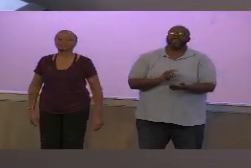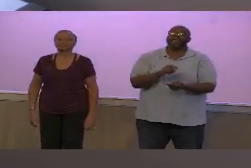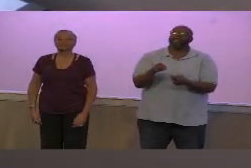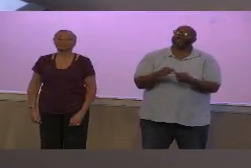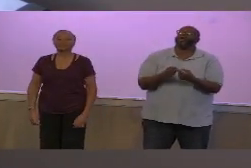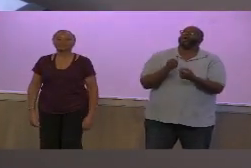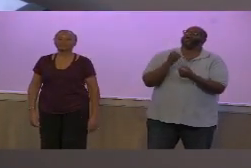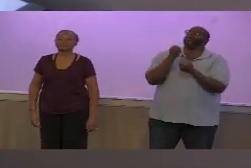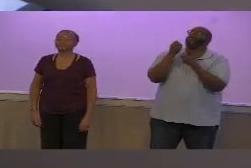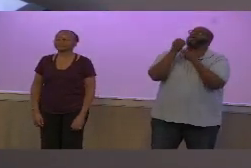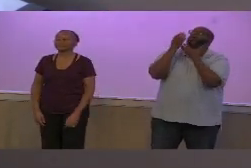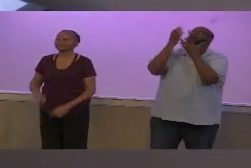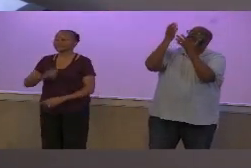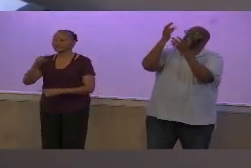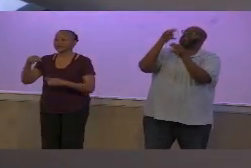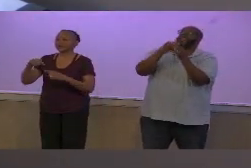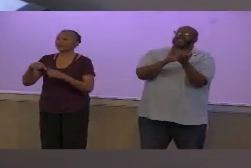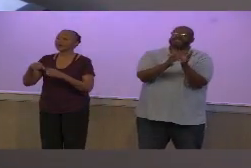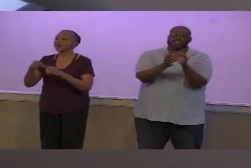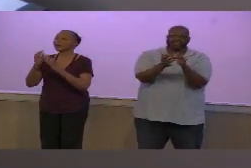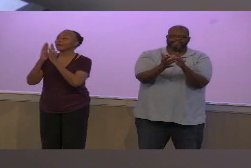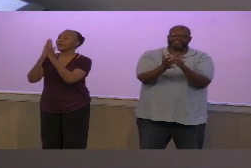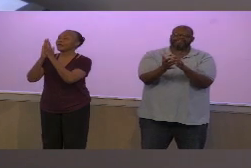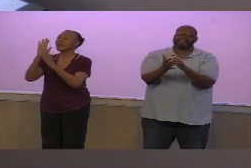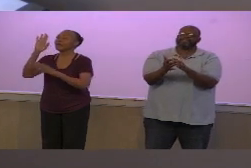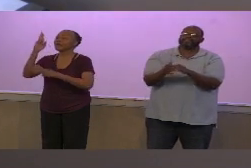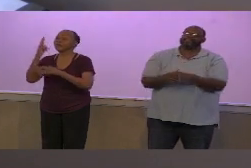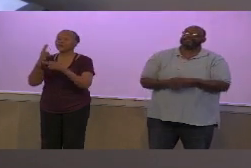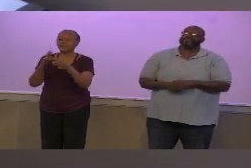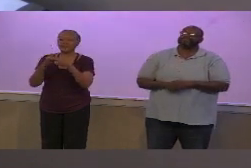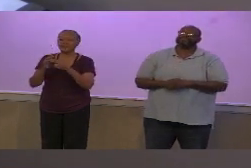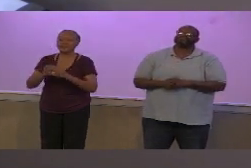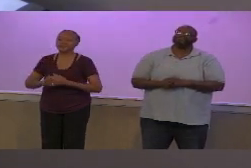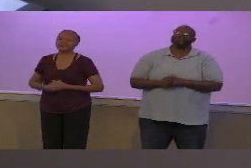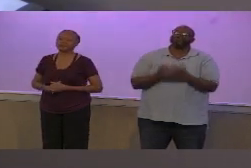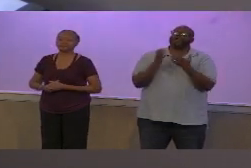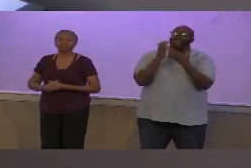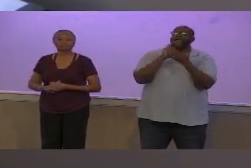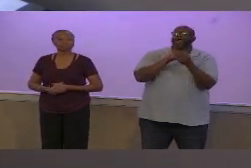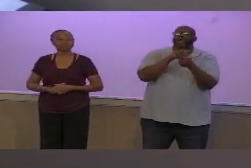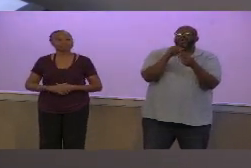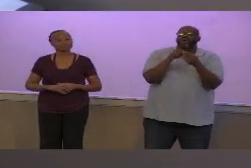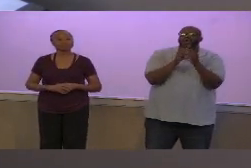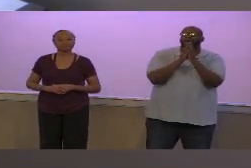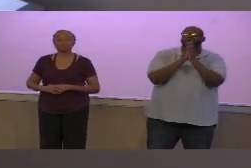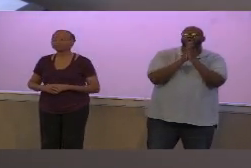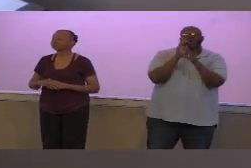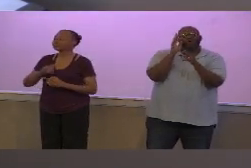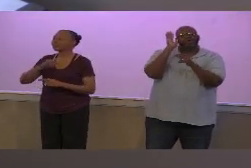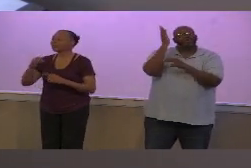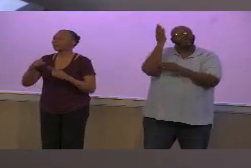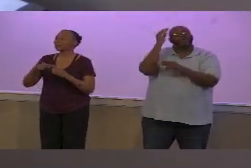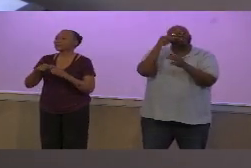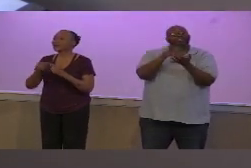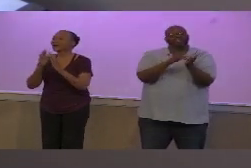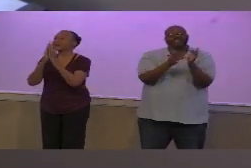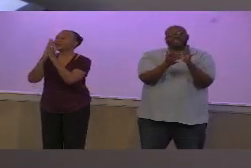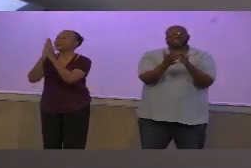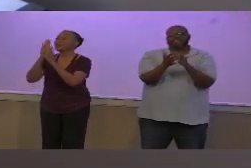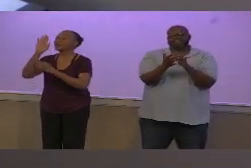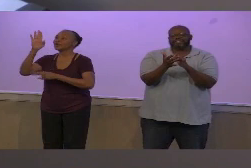when I call on the name of Jesus. Oh, when I call on you,